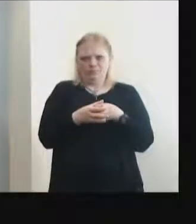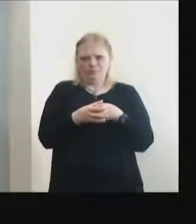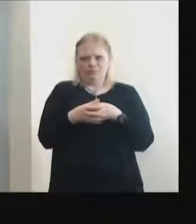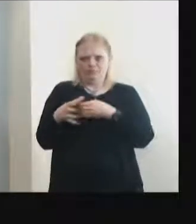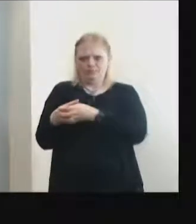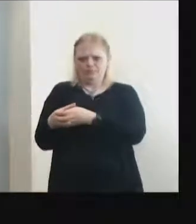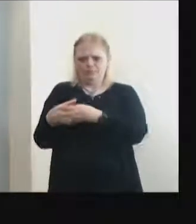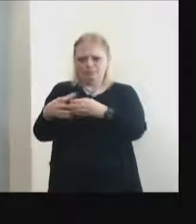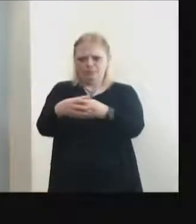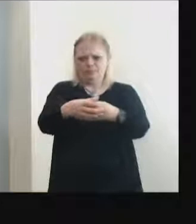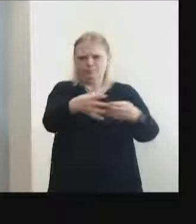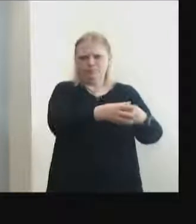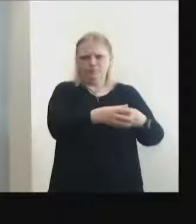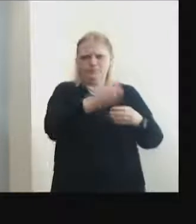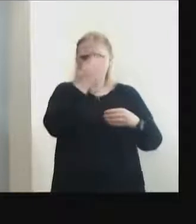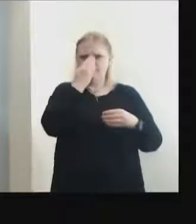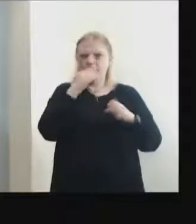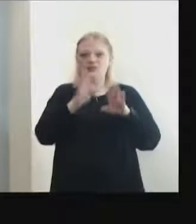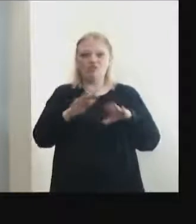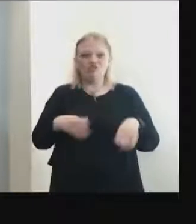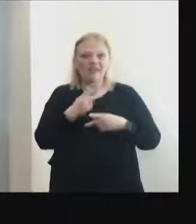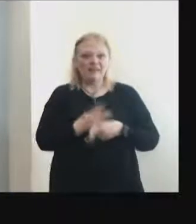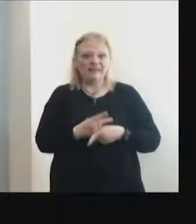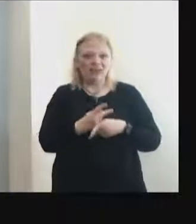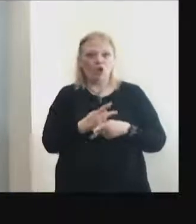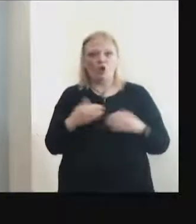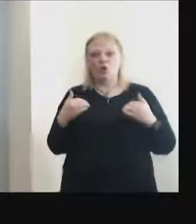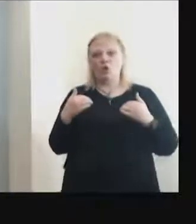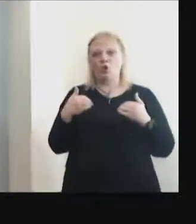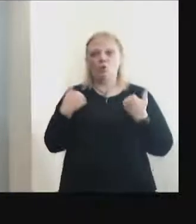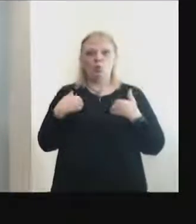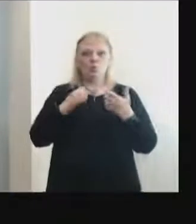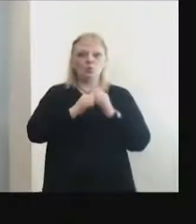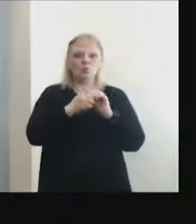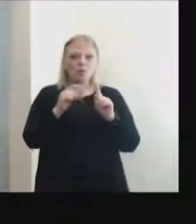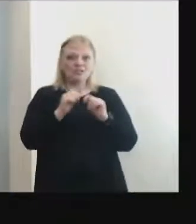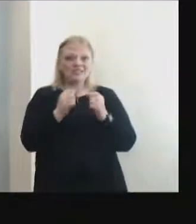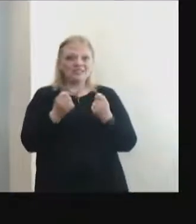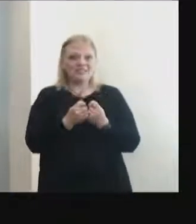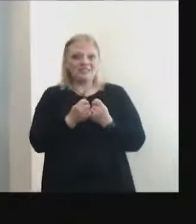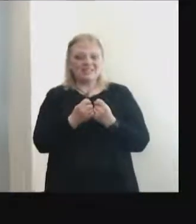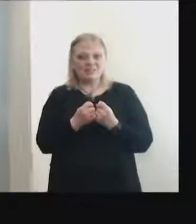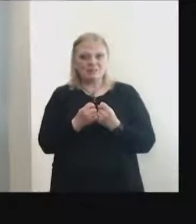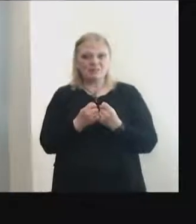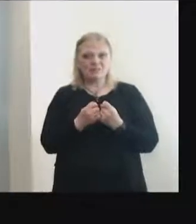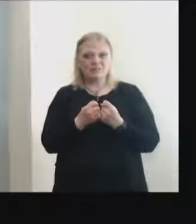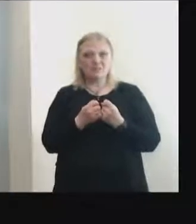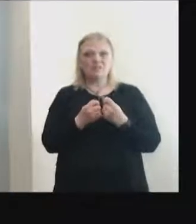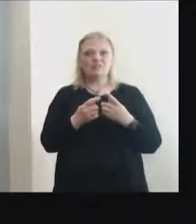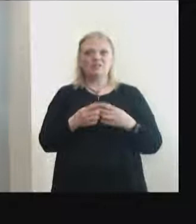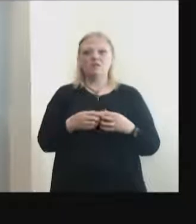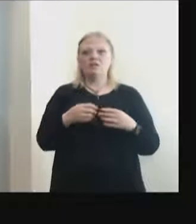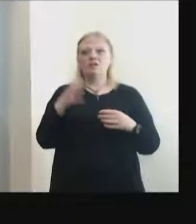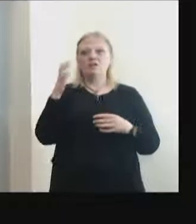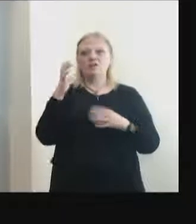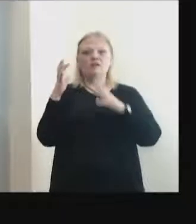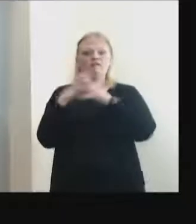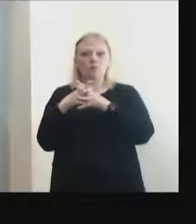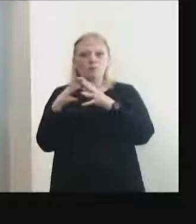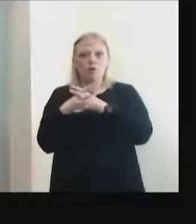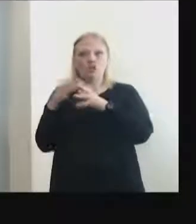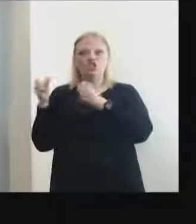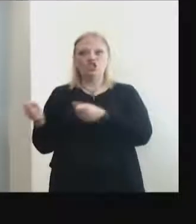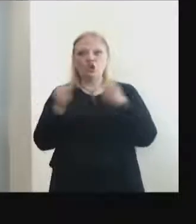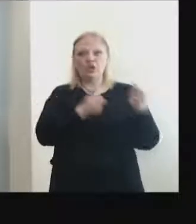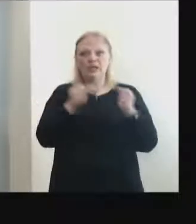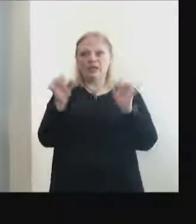childcare centers, youth sports teams. The most where we're seeing the sports teams where we're seeing the most is football,